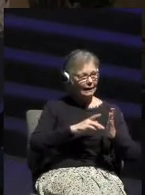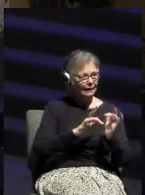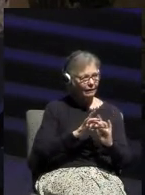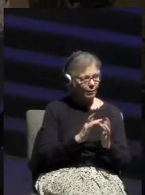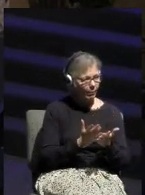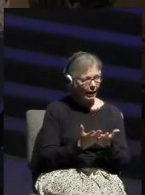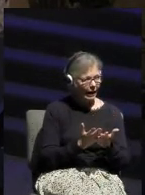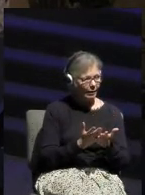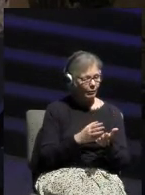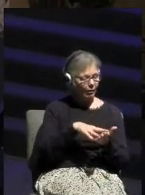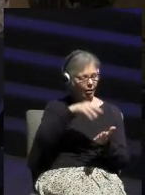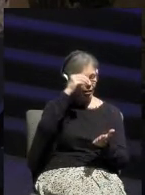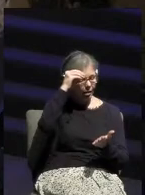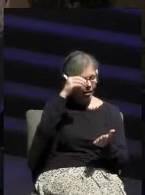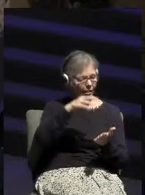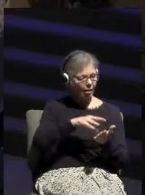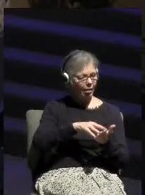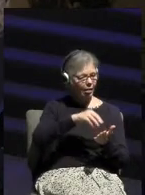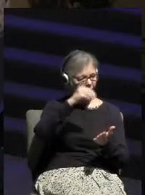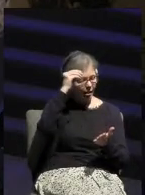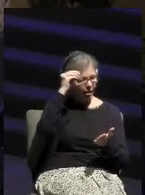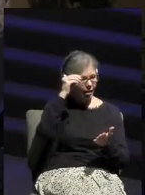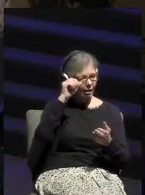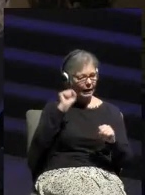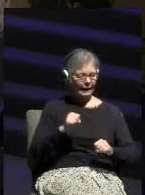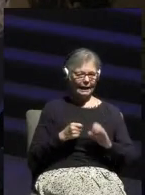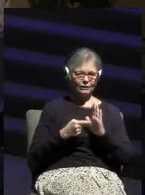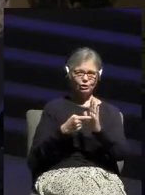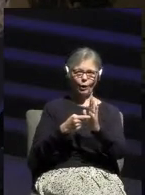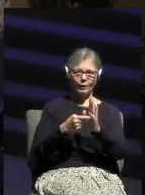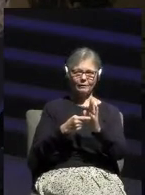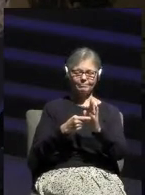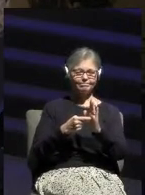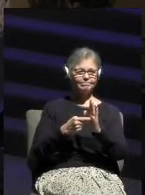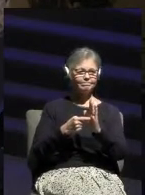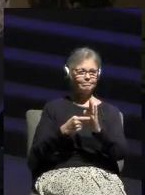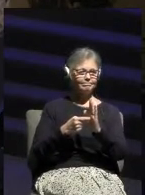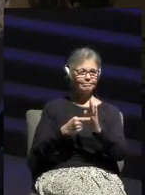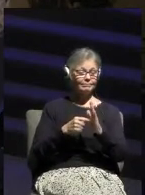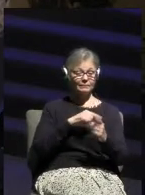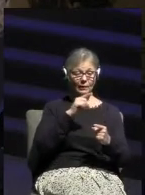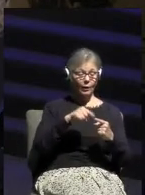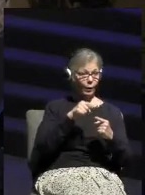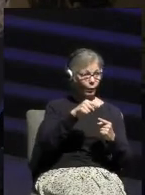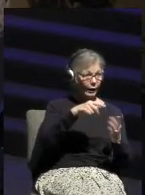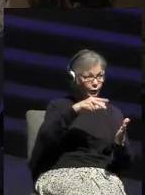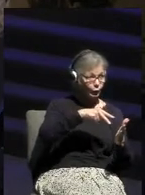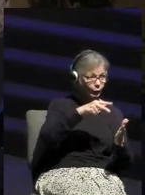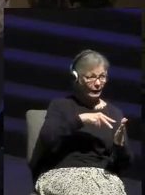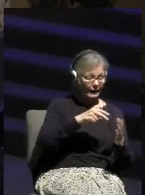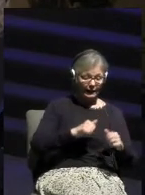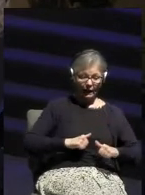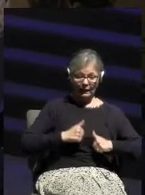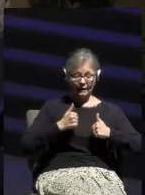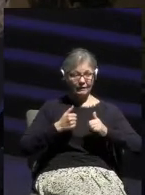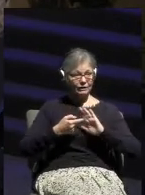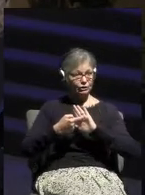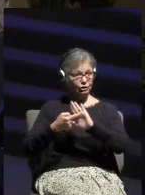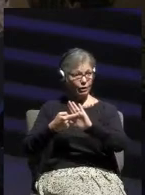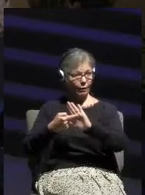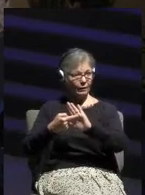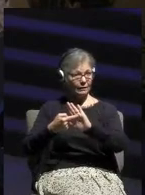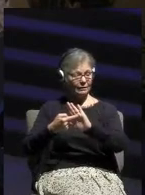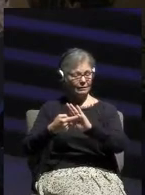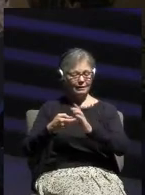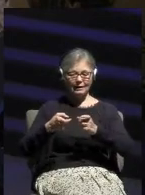we can take it in, and then we can live it. When we read it, we live it, it gives us